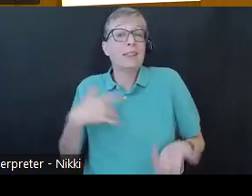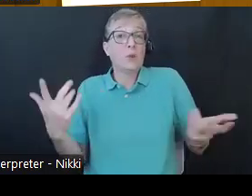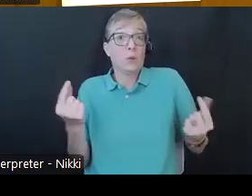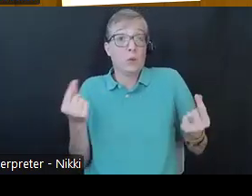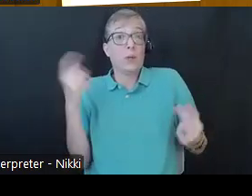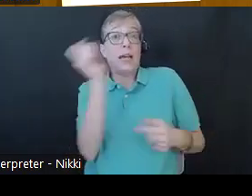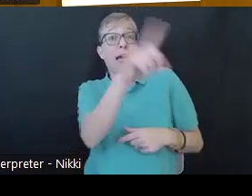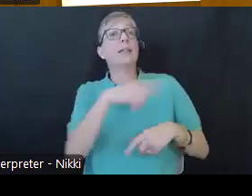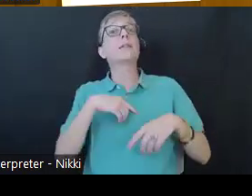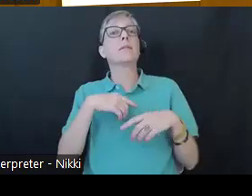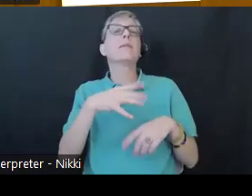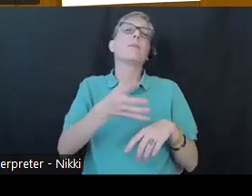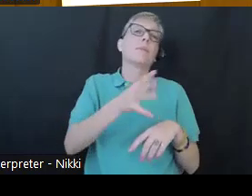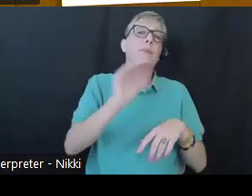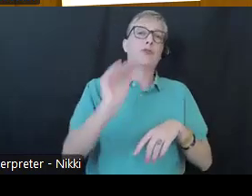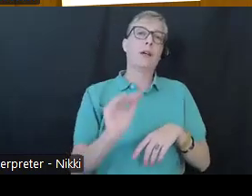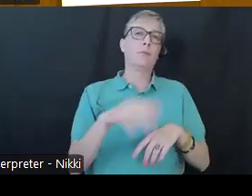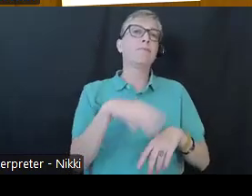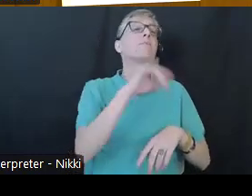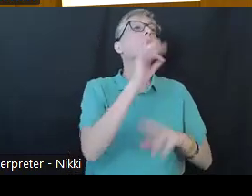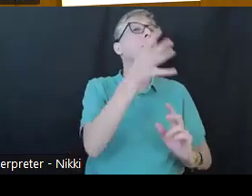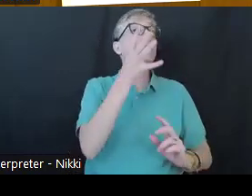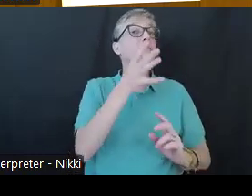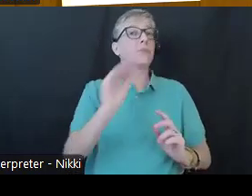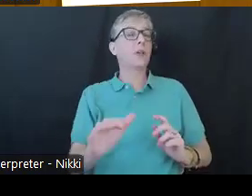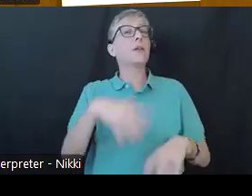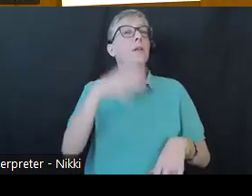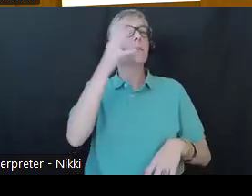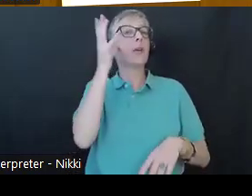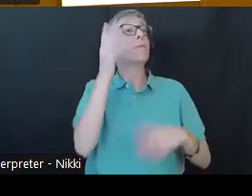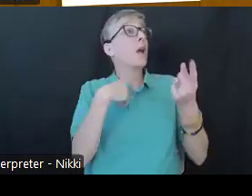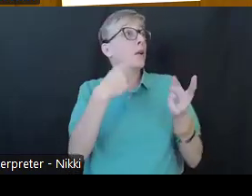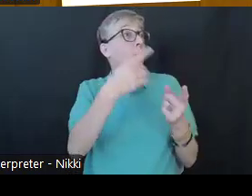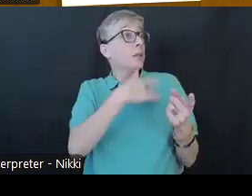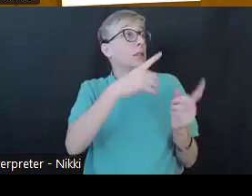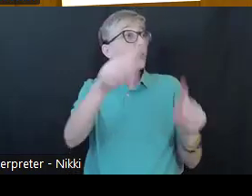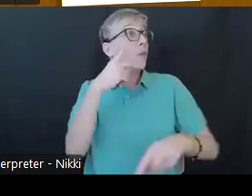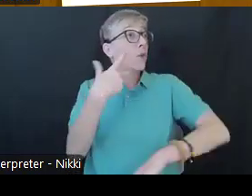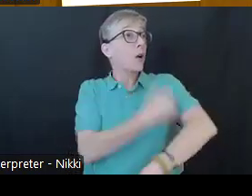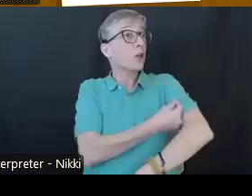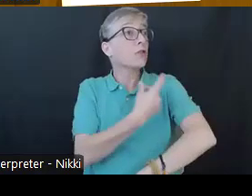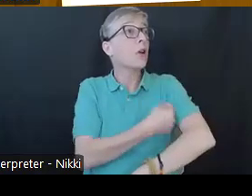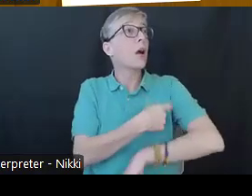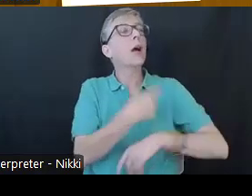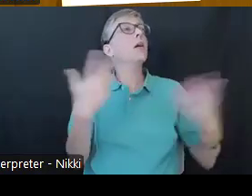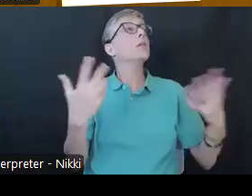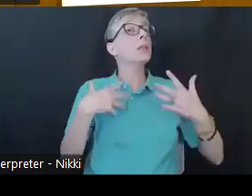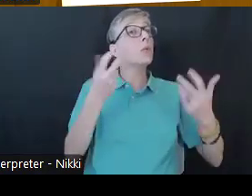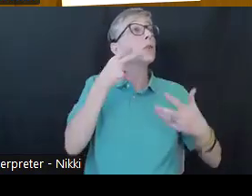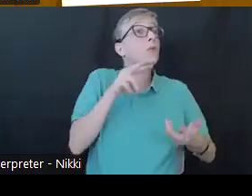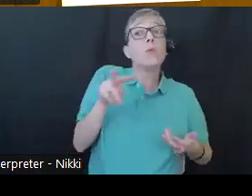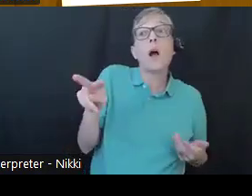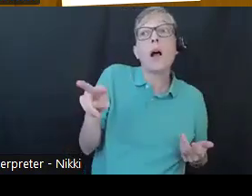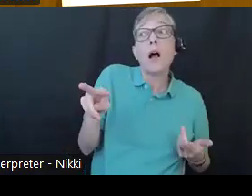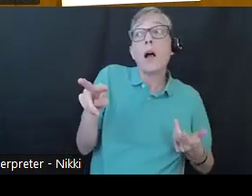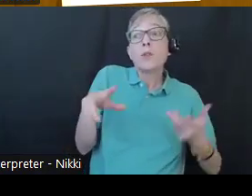in for immunizations, do they hide in the corner or bury their head in your chest, or do they like to see what's going on and point to where they want